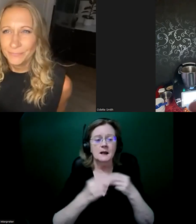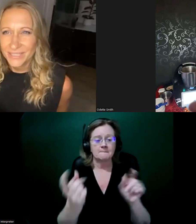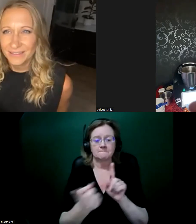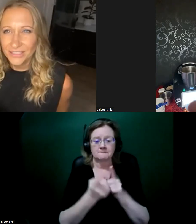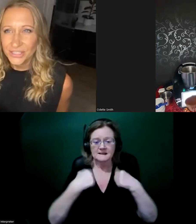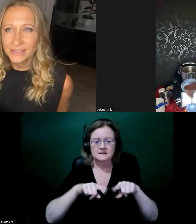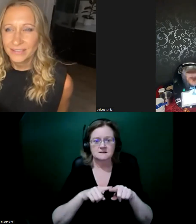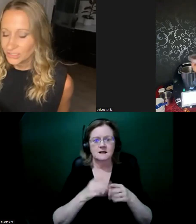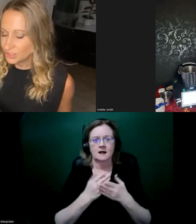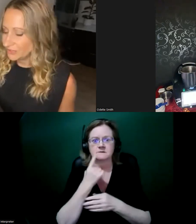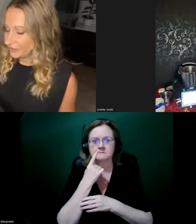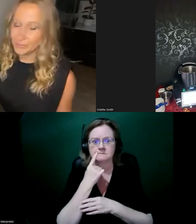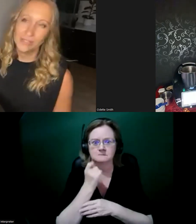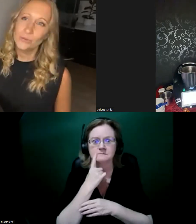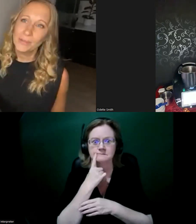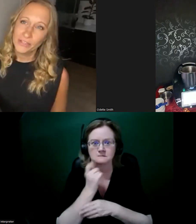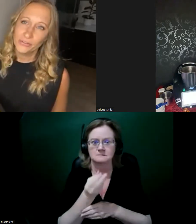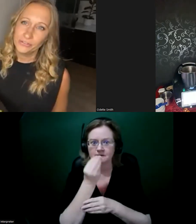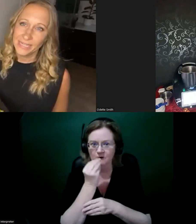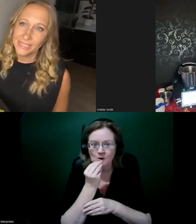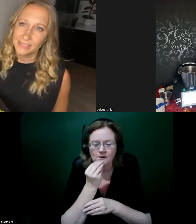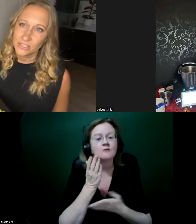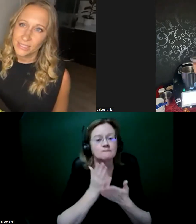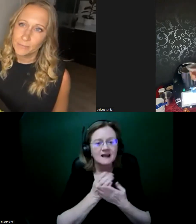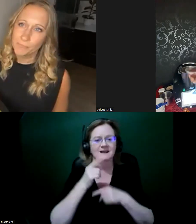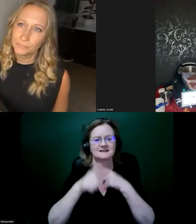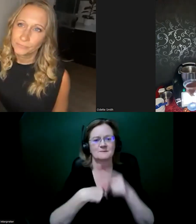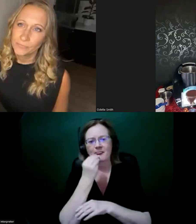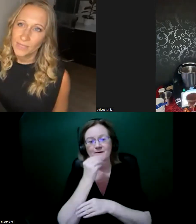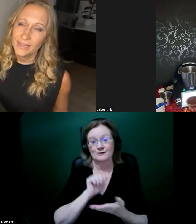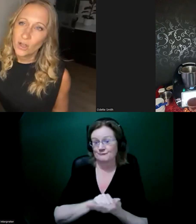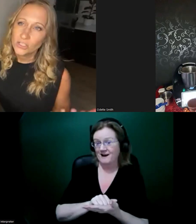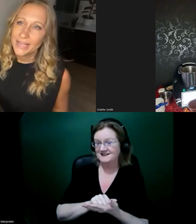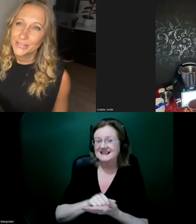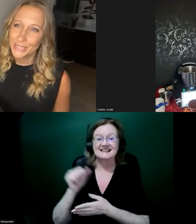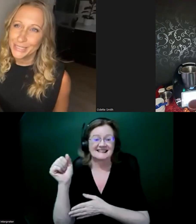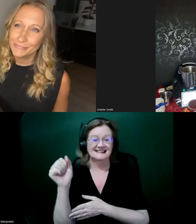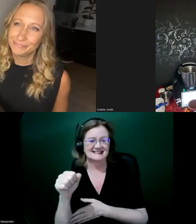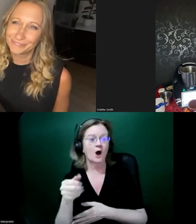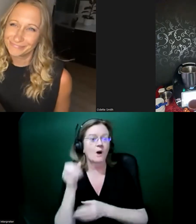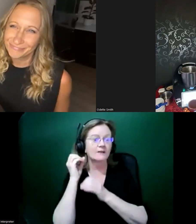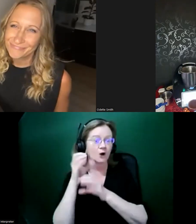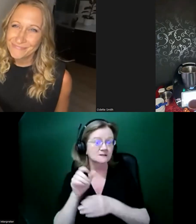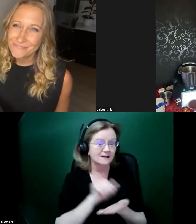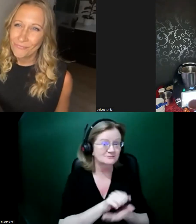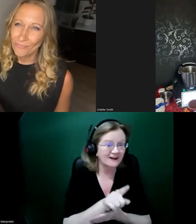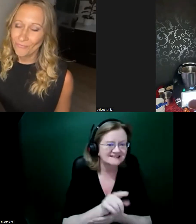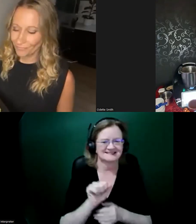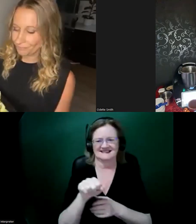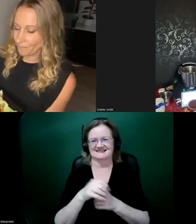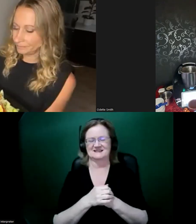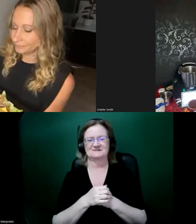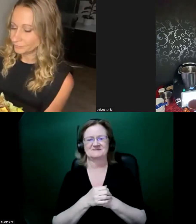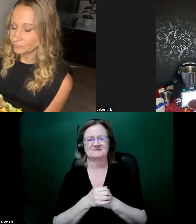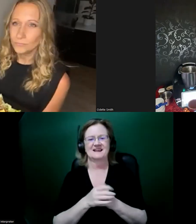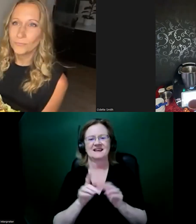have some delicious, delicious food, because it's all about the food really, isn't it, Jess? It sure and is. And the cocktails, Odette. It sure is. So